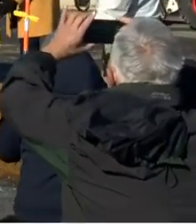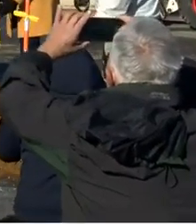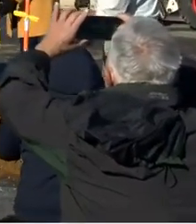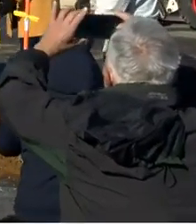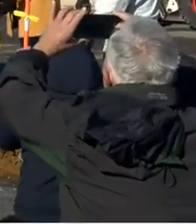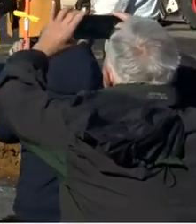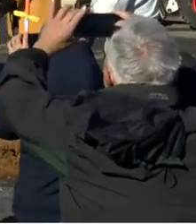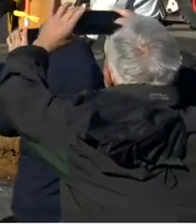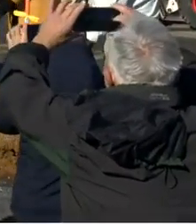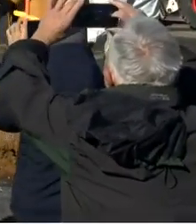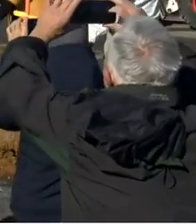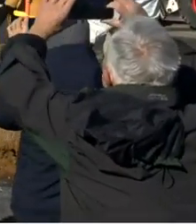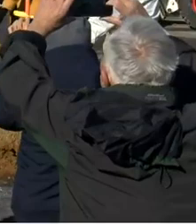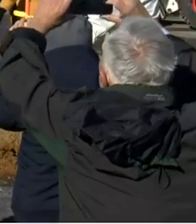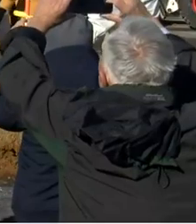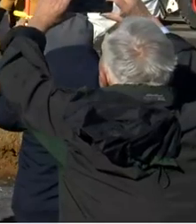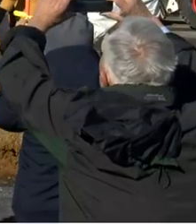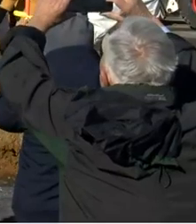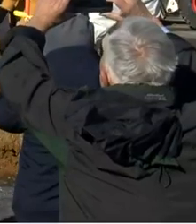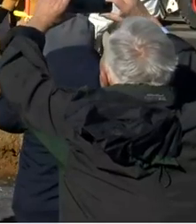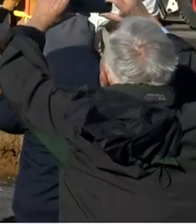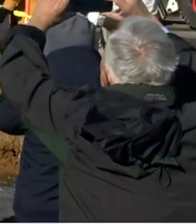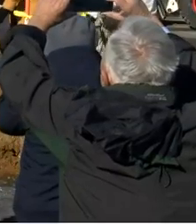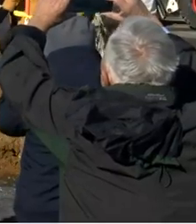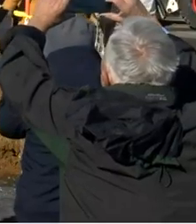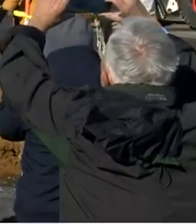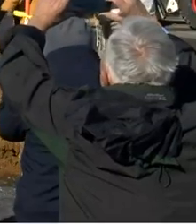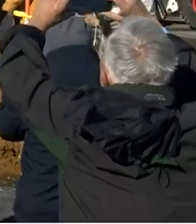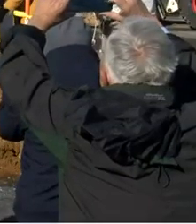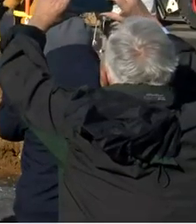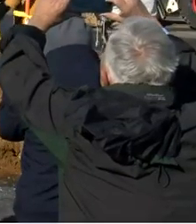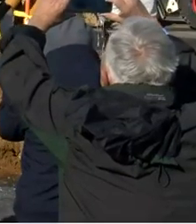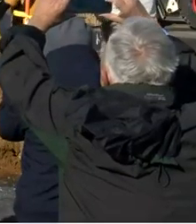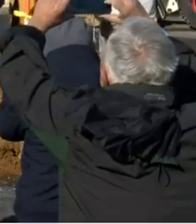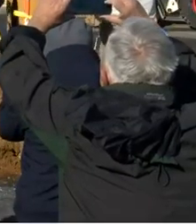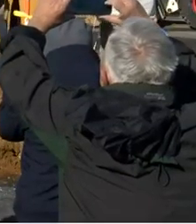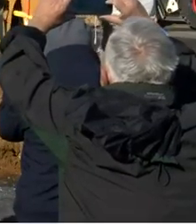Say Lidl. 1, 2, 3. Lidl!